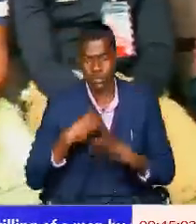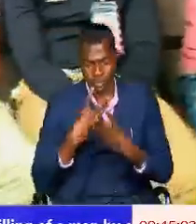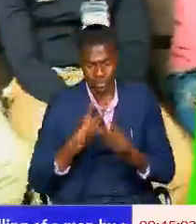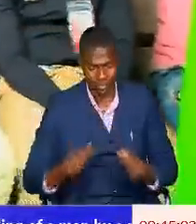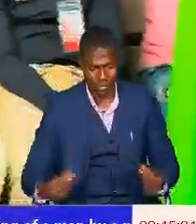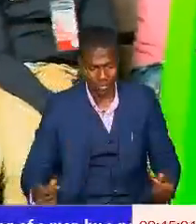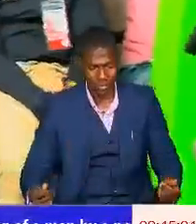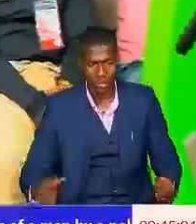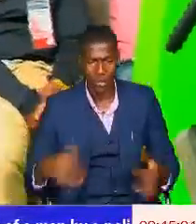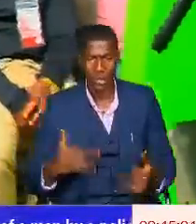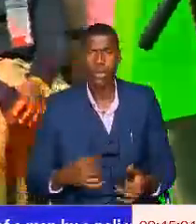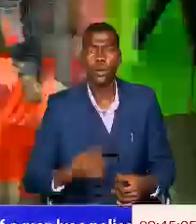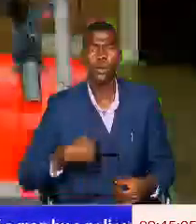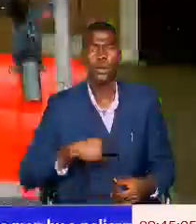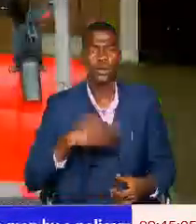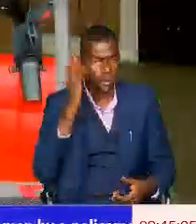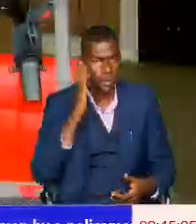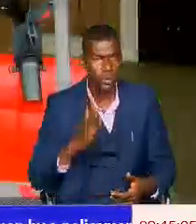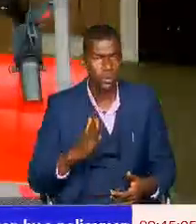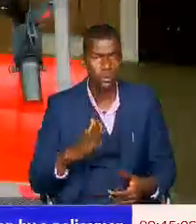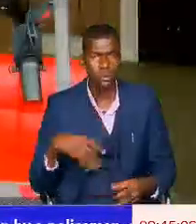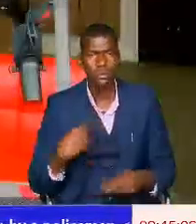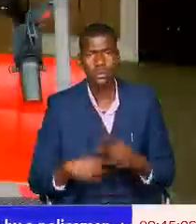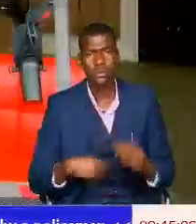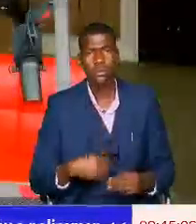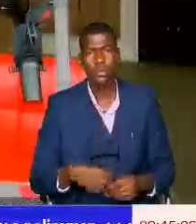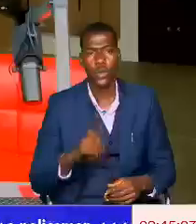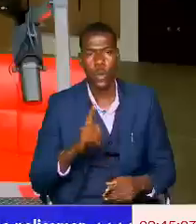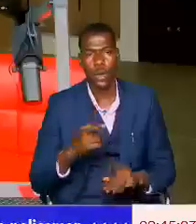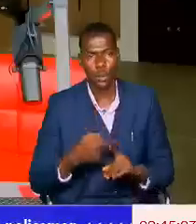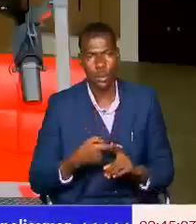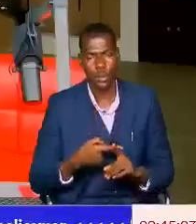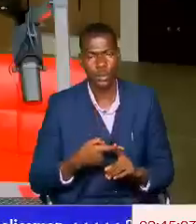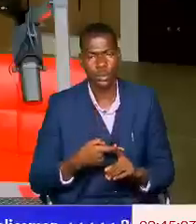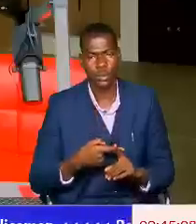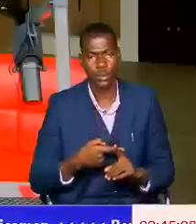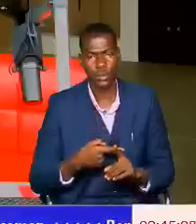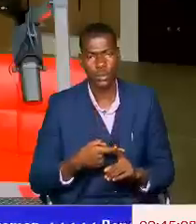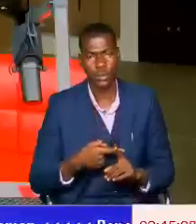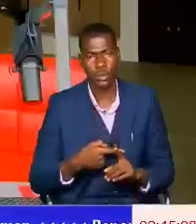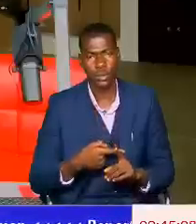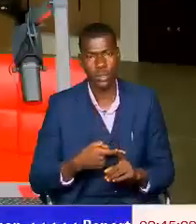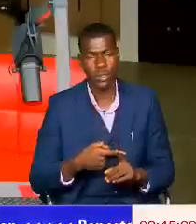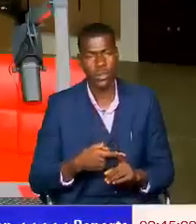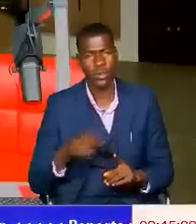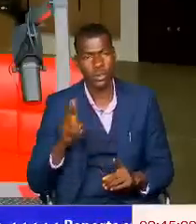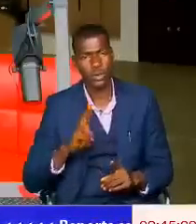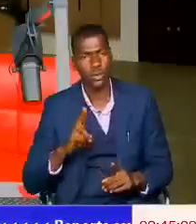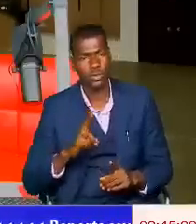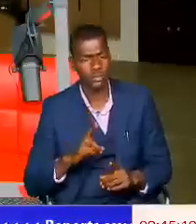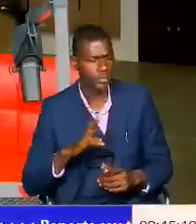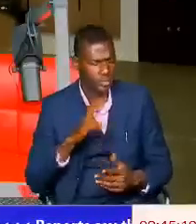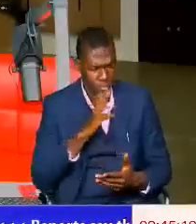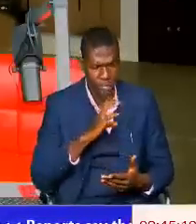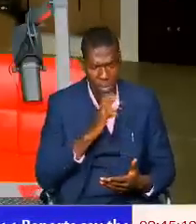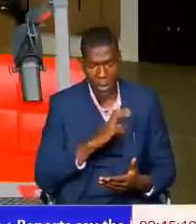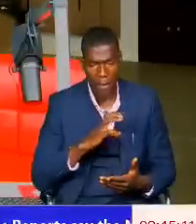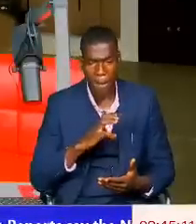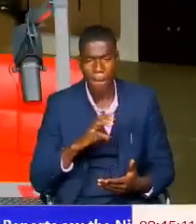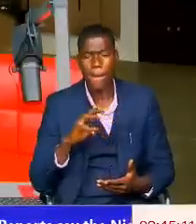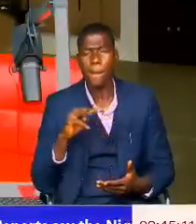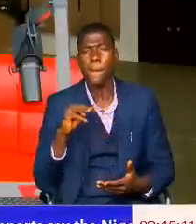Then we go take like 1 month or thereabout. We go look for Federal Mortgage Bank their